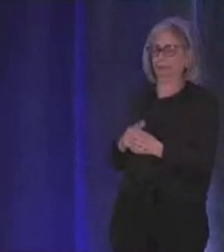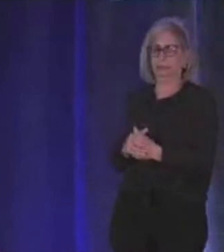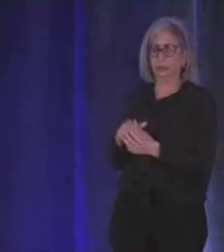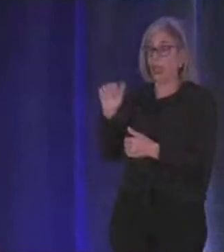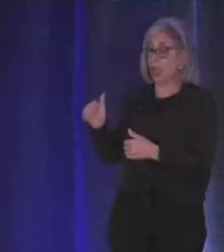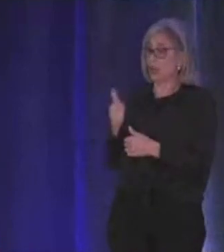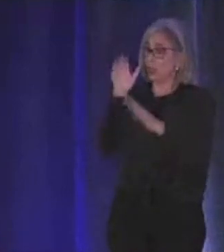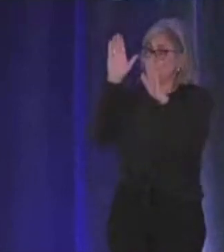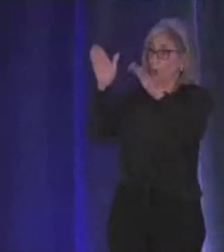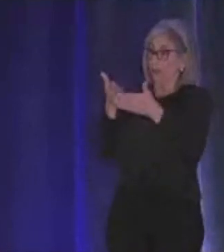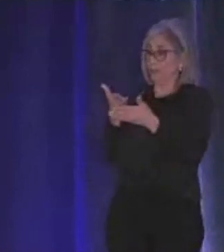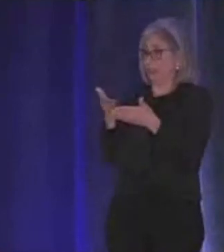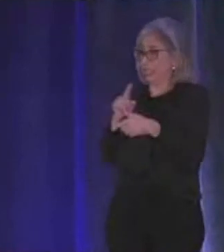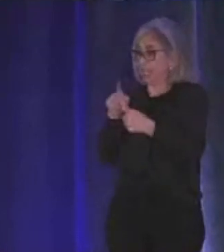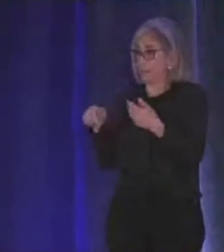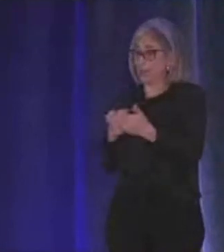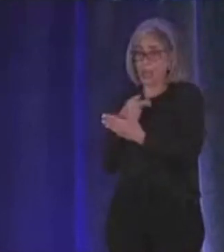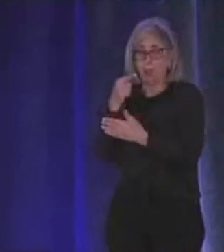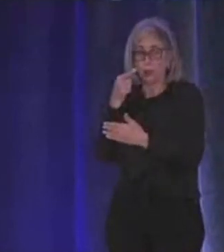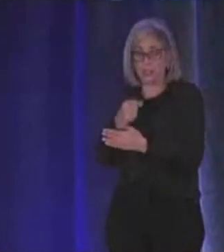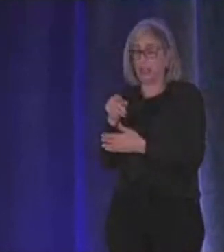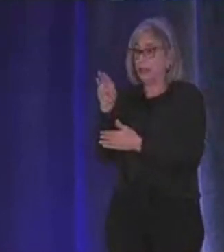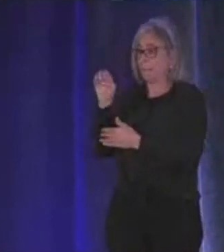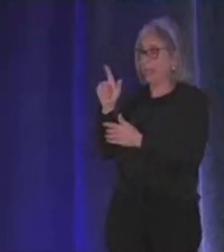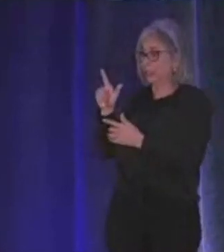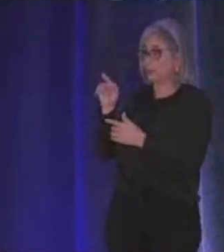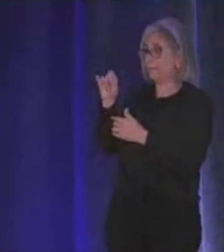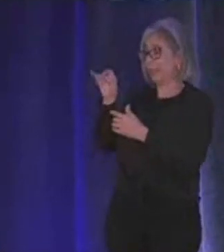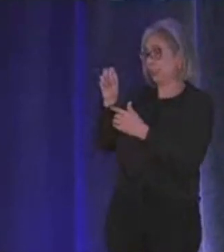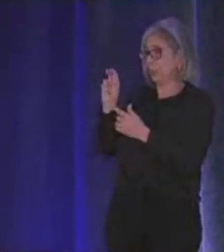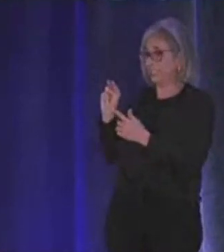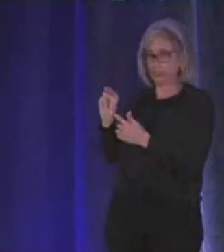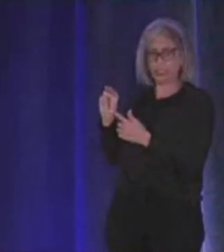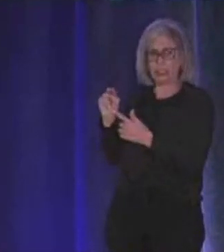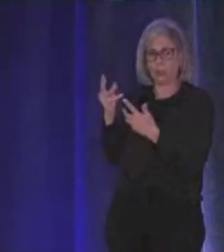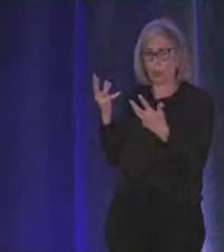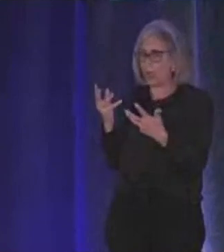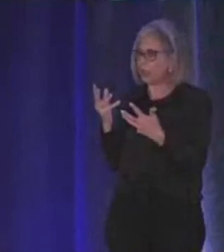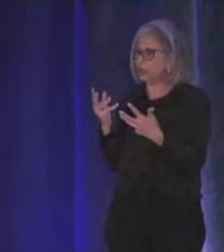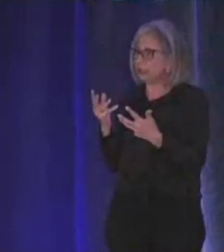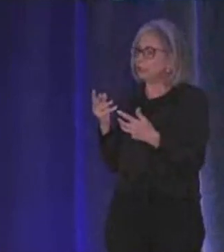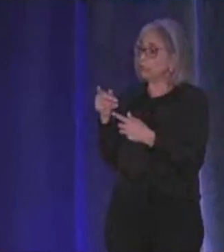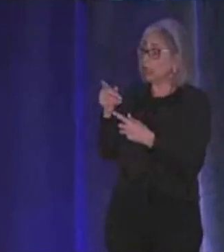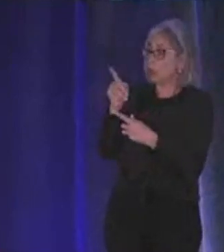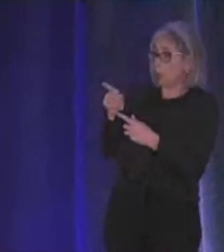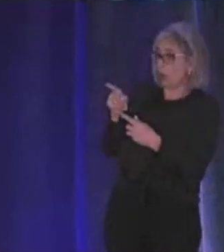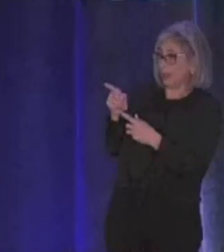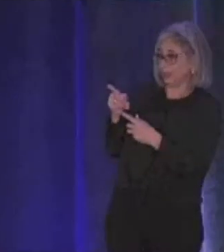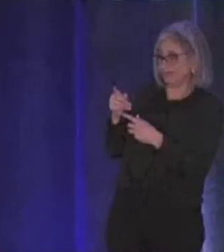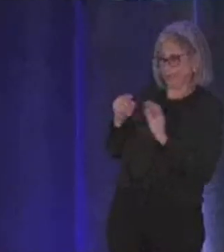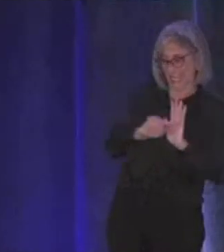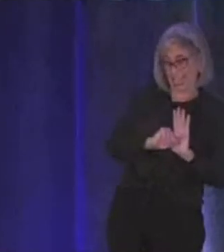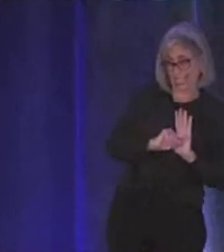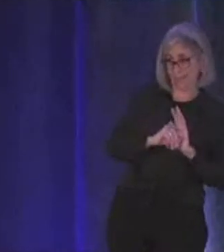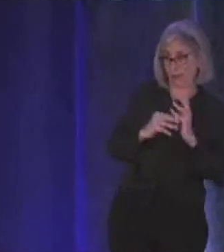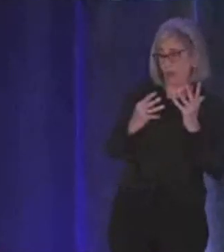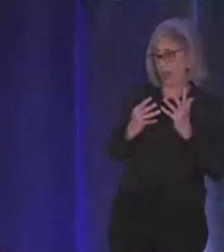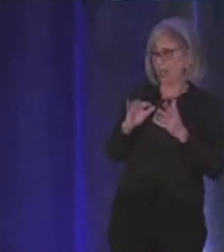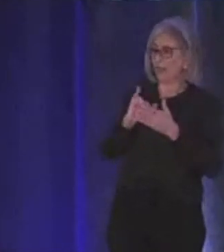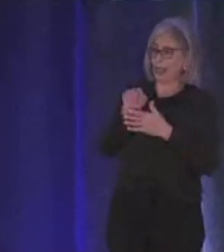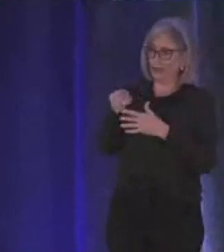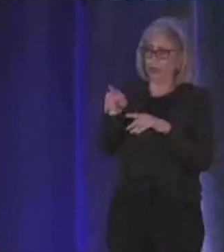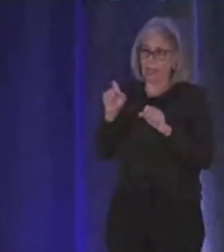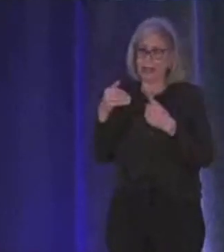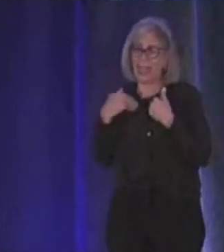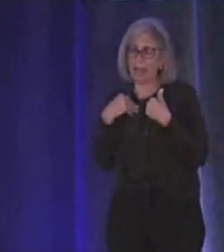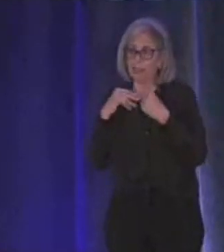Another great thing about module federation is that, because one of the downsides I mentioned was the fact that you can